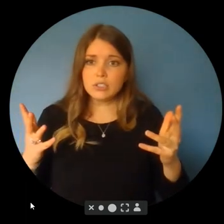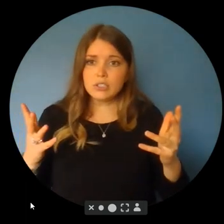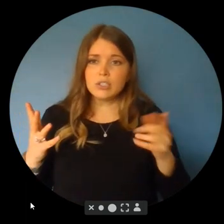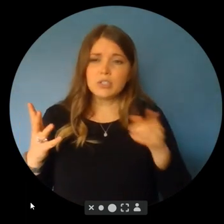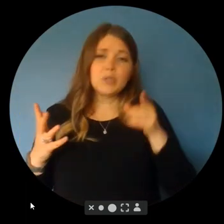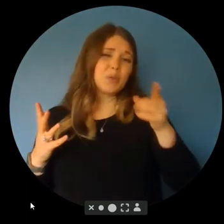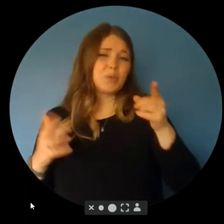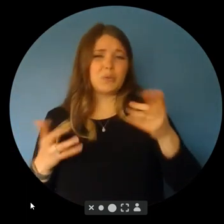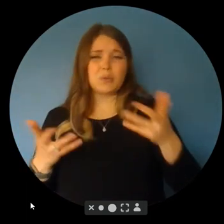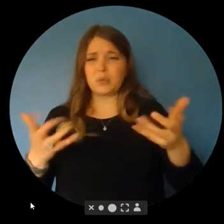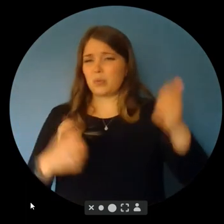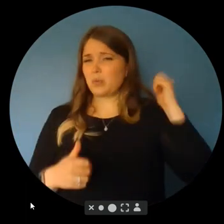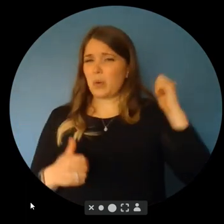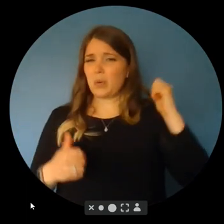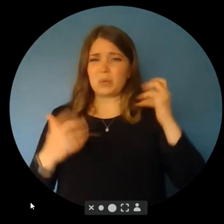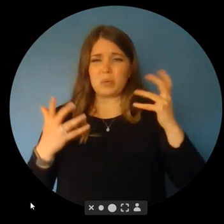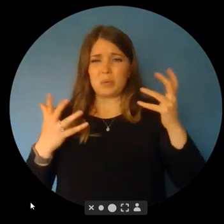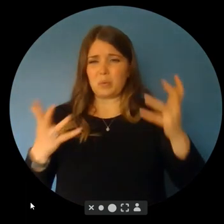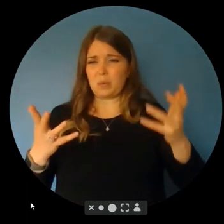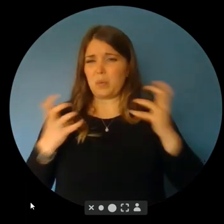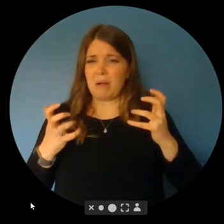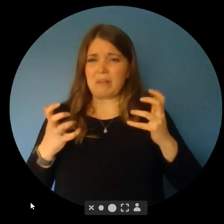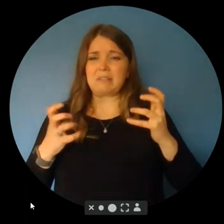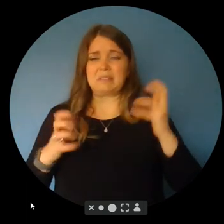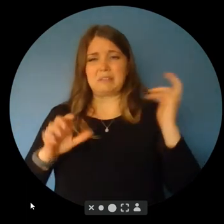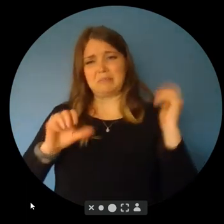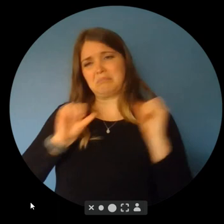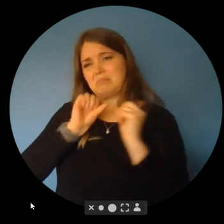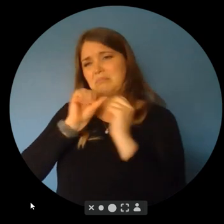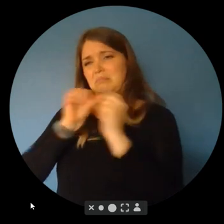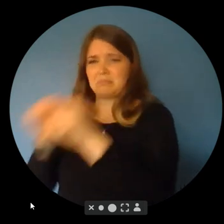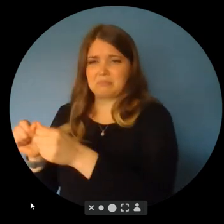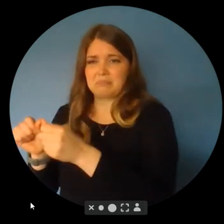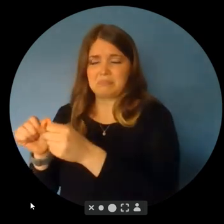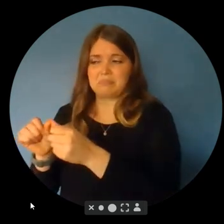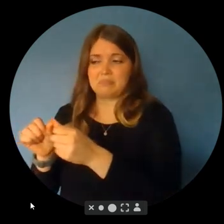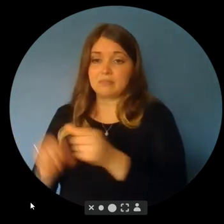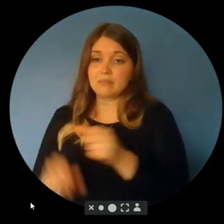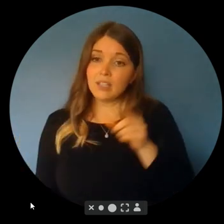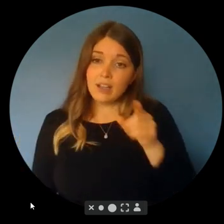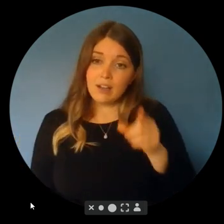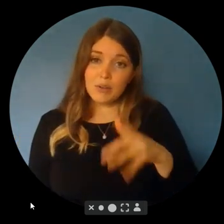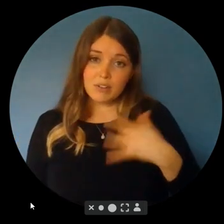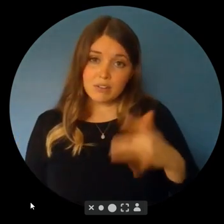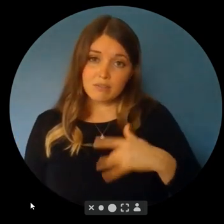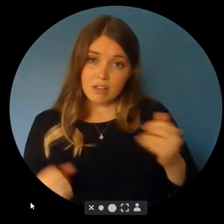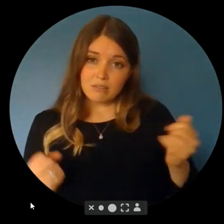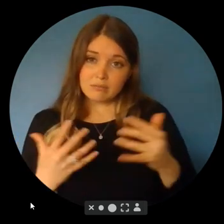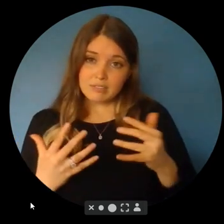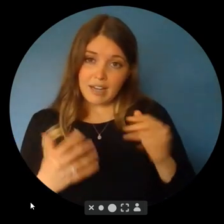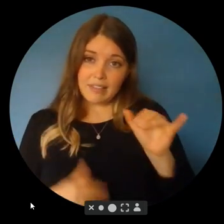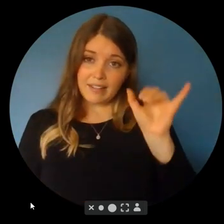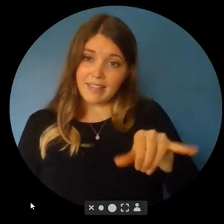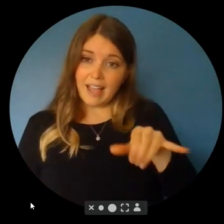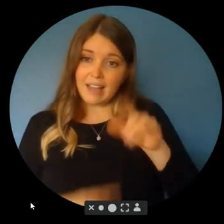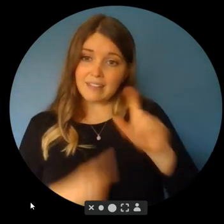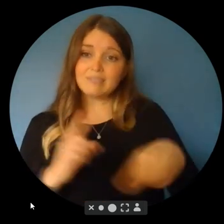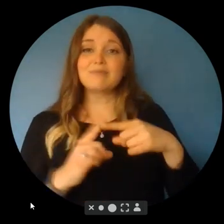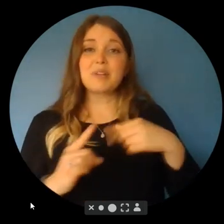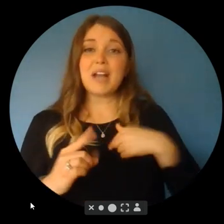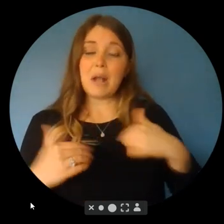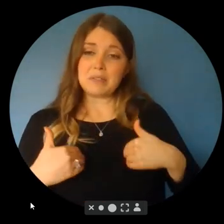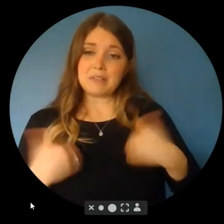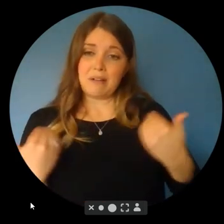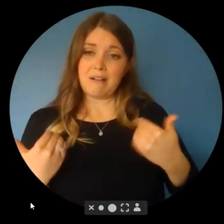won't want to go on. Have you ever been scared so much like that? Yeah, when I was little, sometimes I